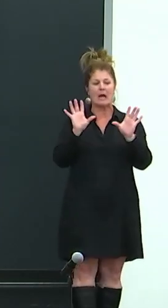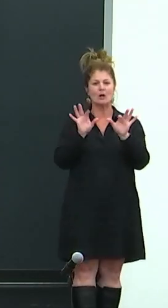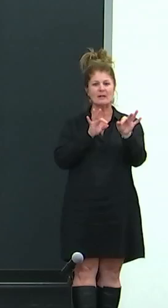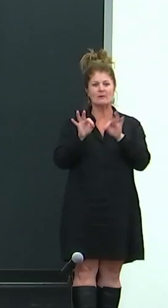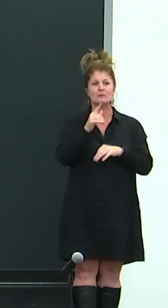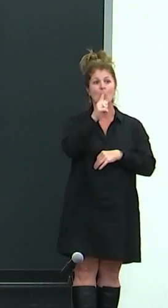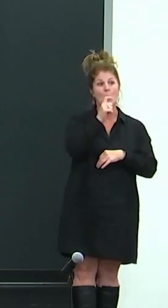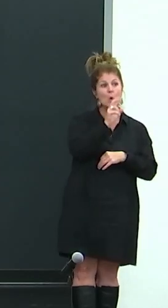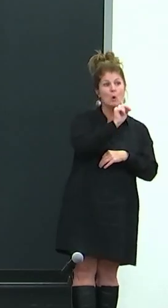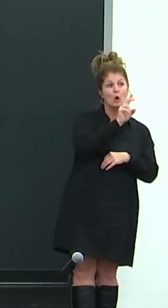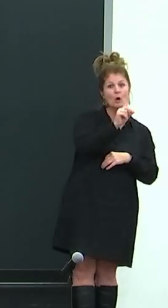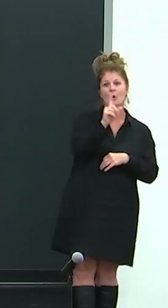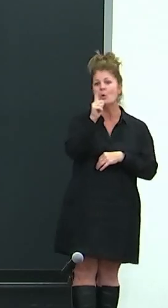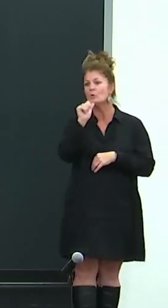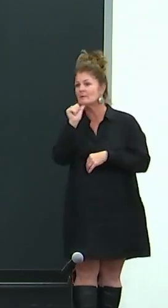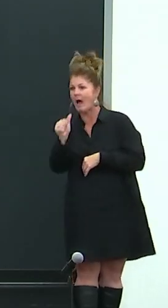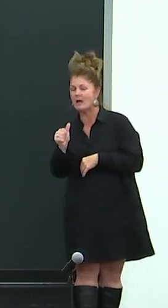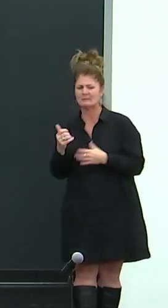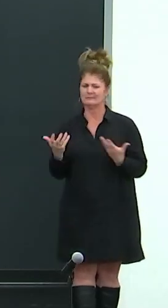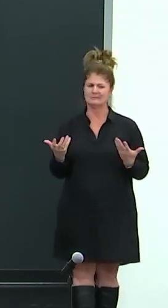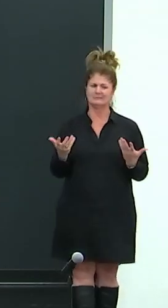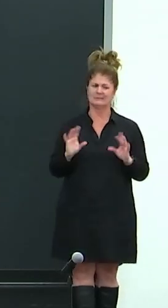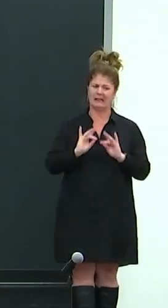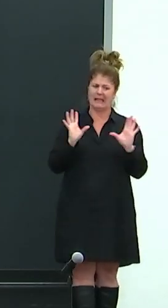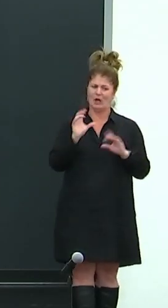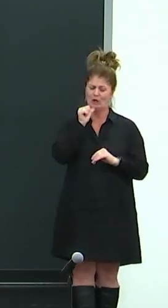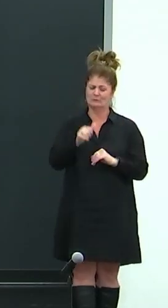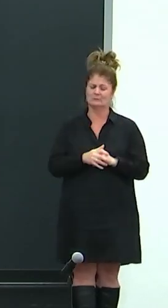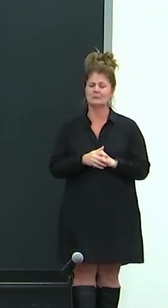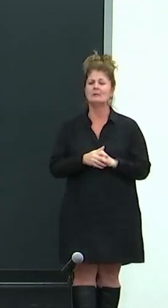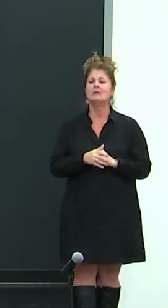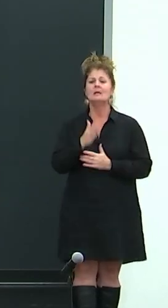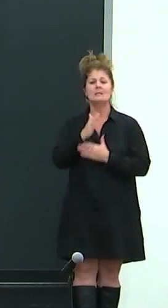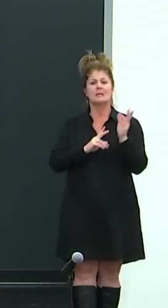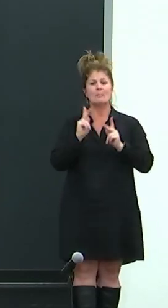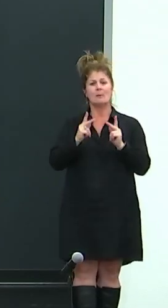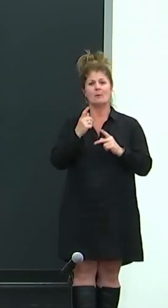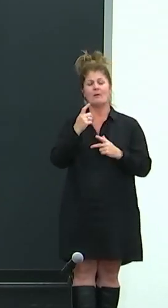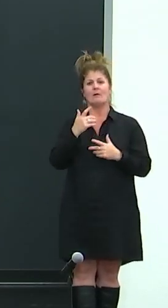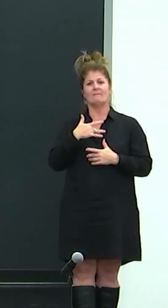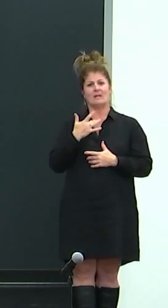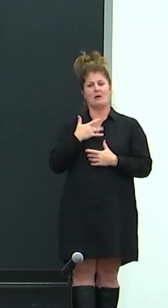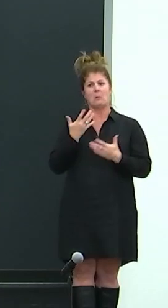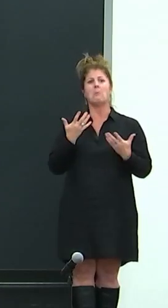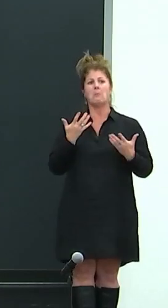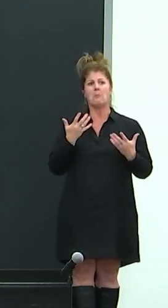is neurodiverse and who isn't. There are some people who believe there are types of